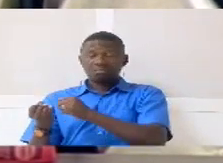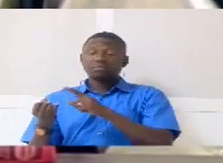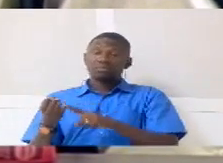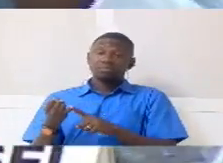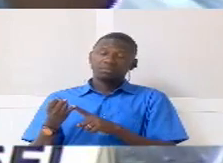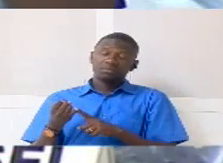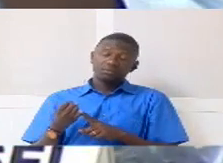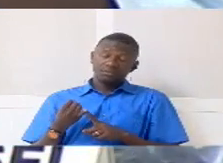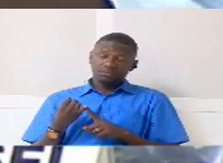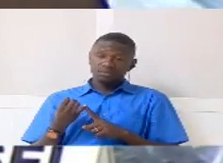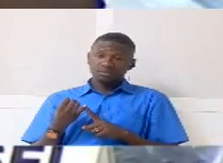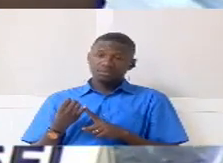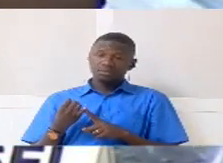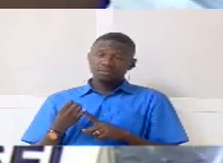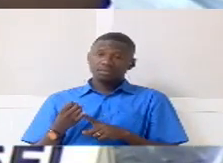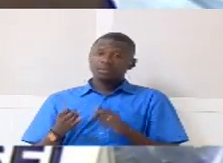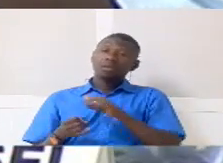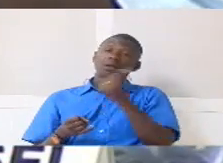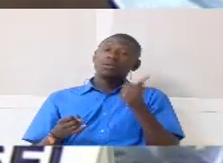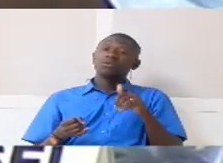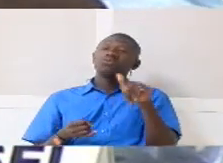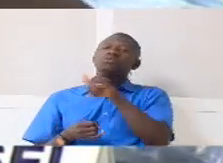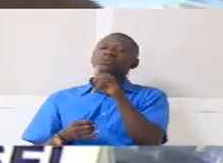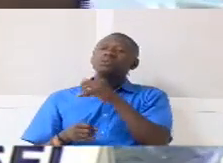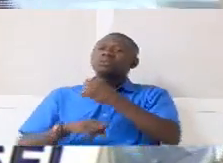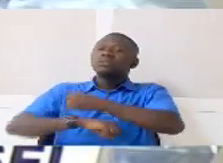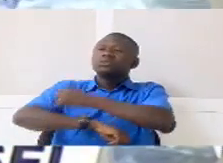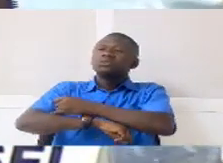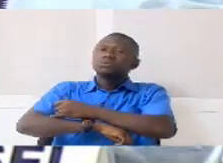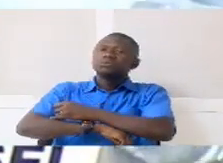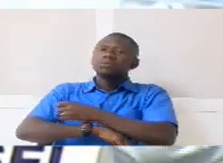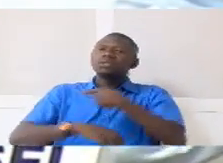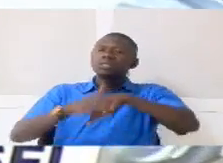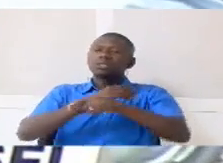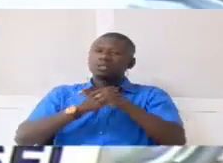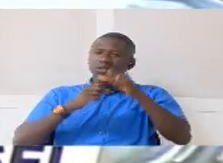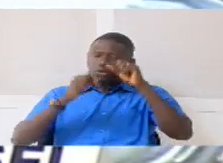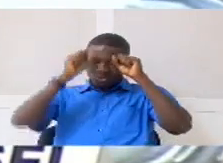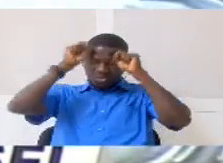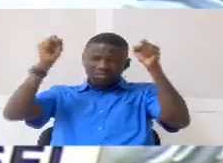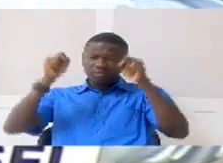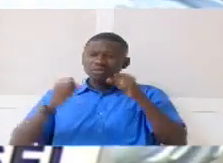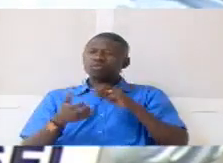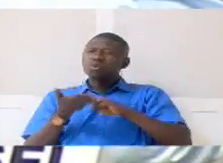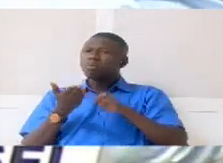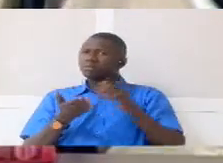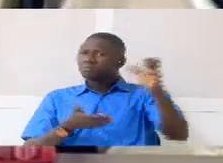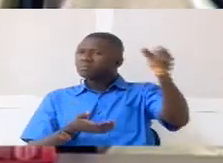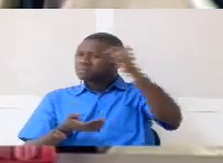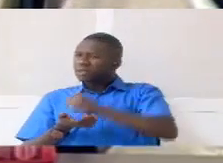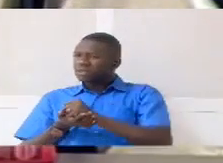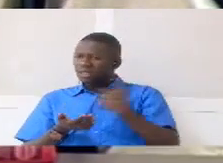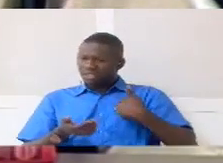And which institutions within the government would normally bring these kinds of detainees to the prisons?